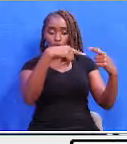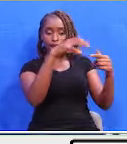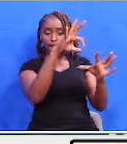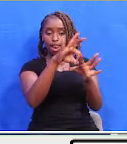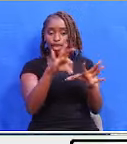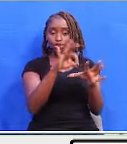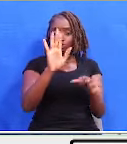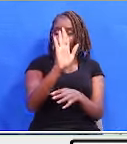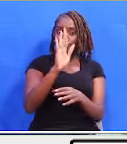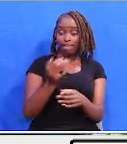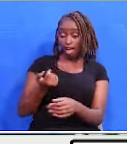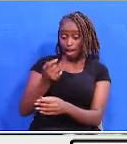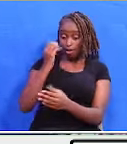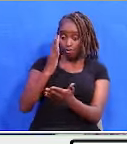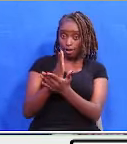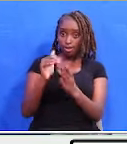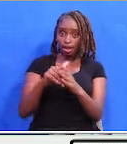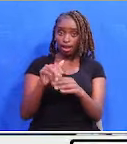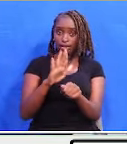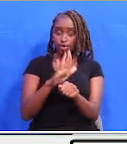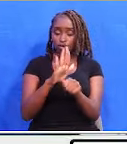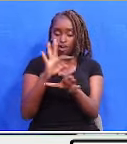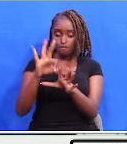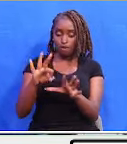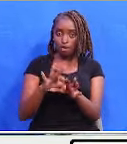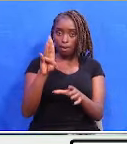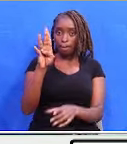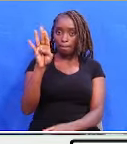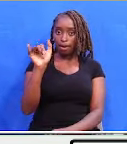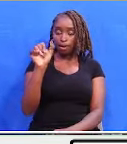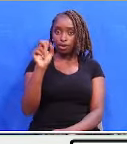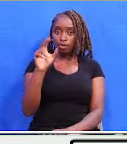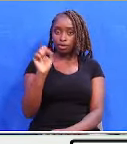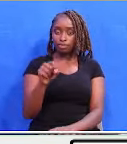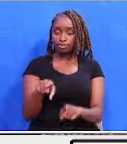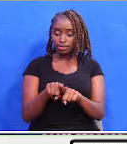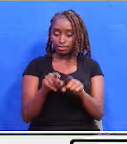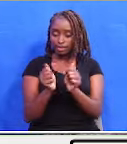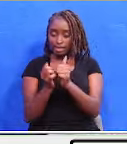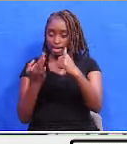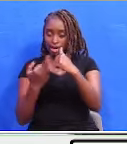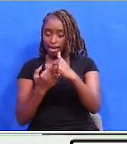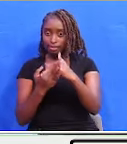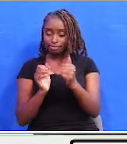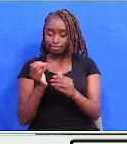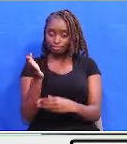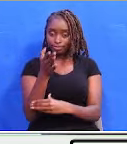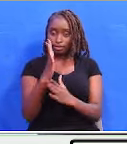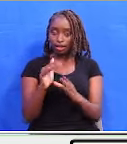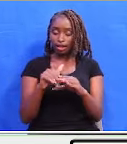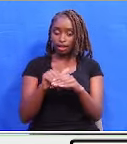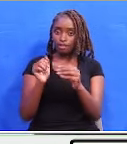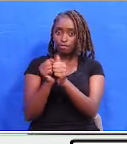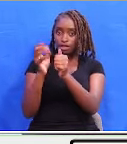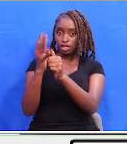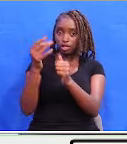was confirmed in a unanimous vote by the U.S. Senate as the 18th Ambassador of the United States to Kenya on the 14th of